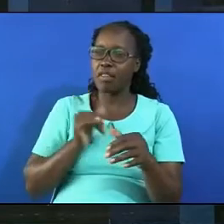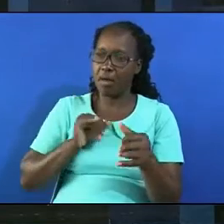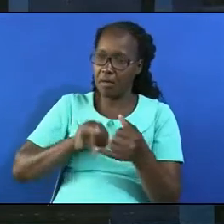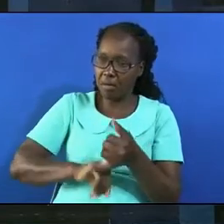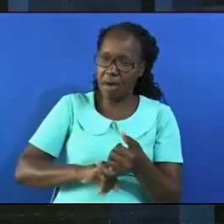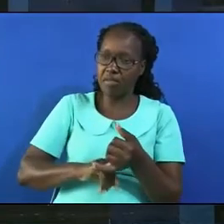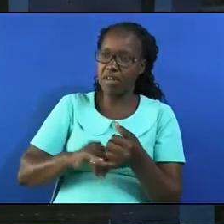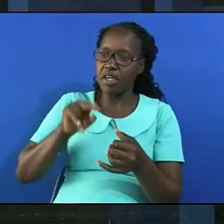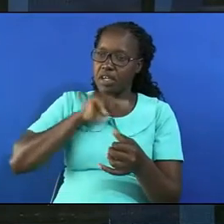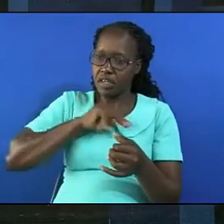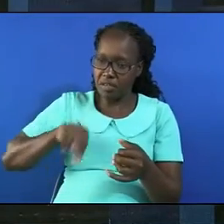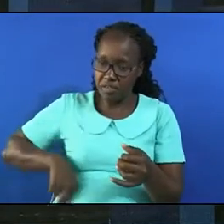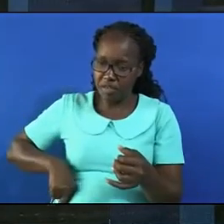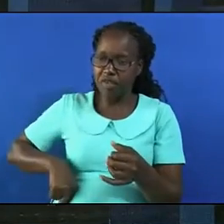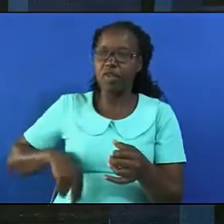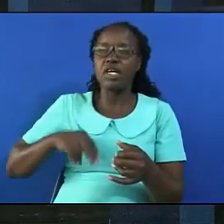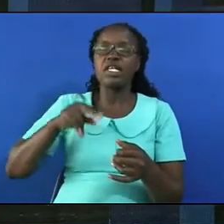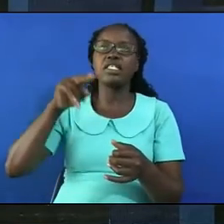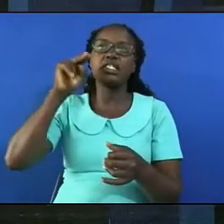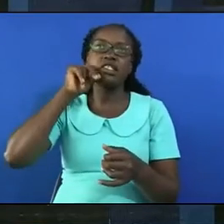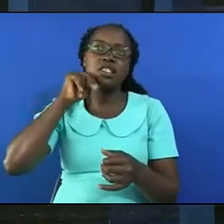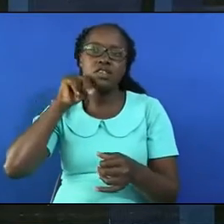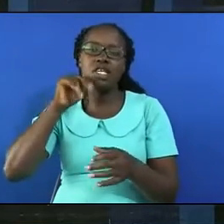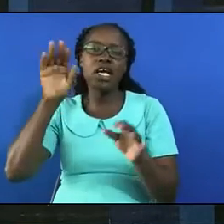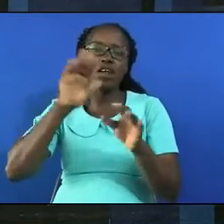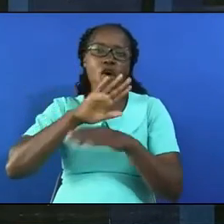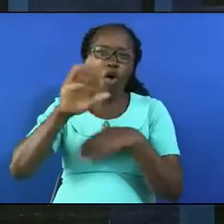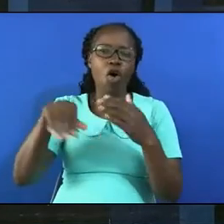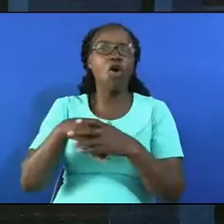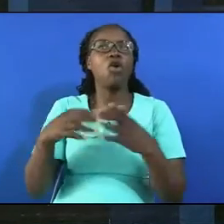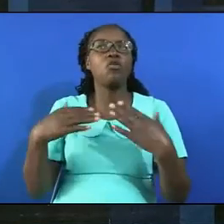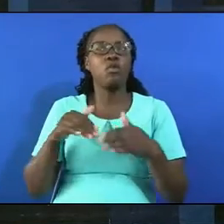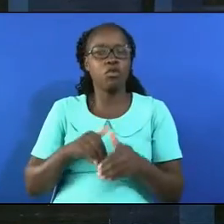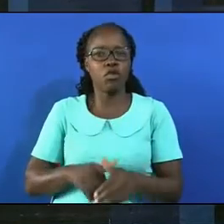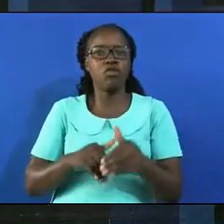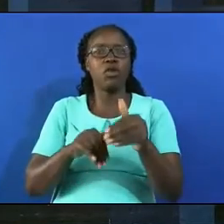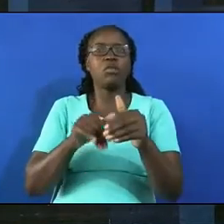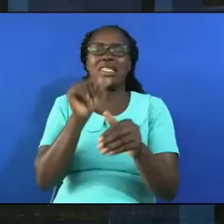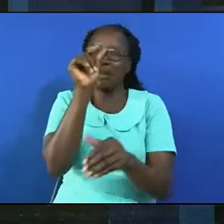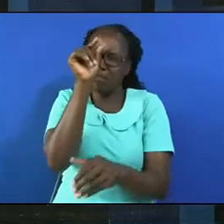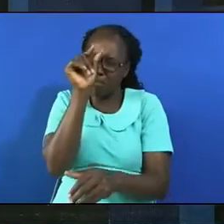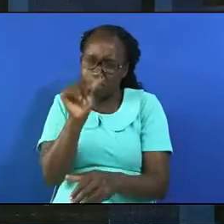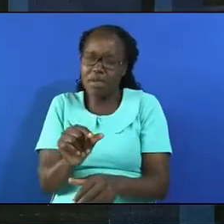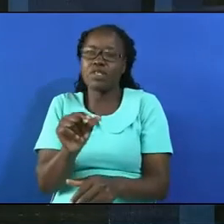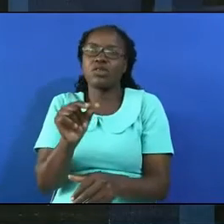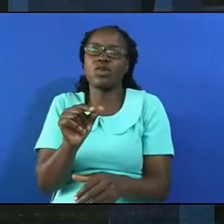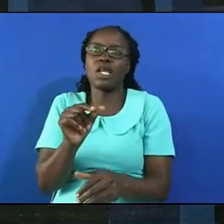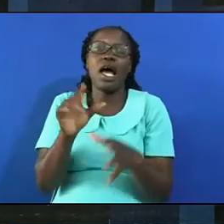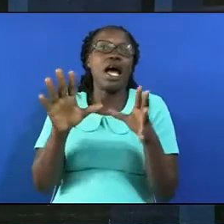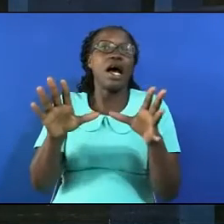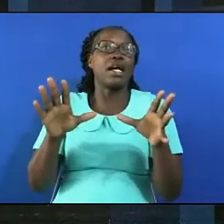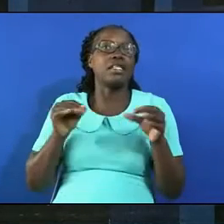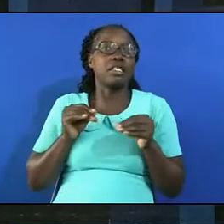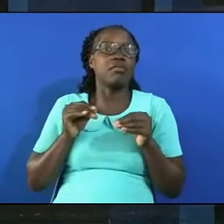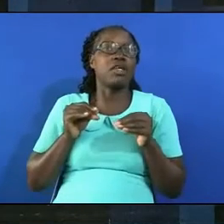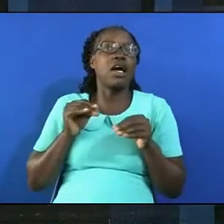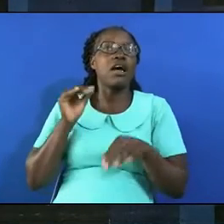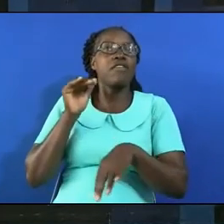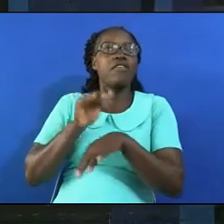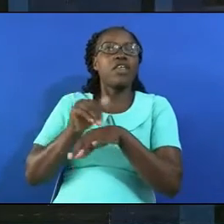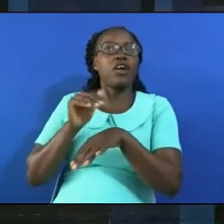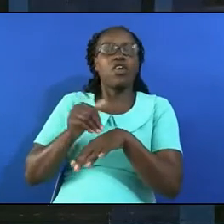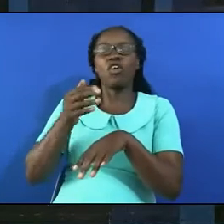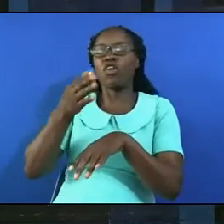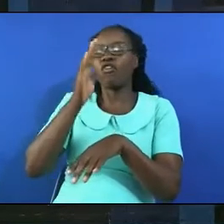his nephew, his niece, and everybody else. But the person who had to accept the call of